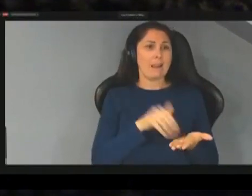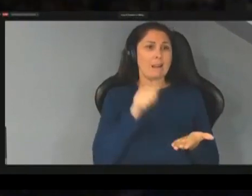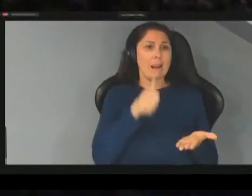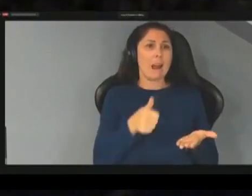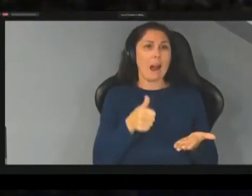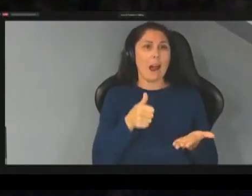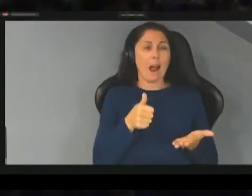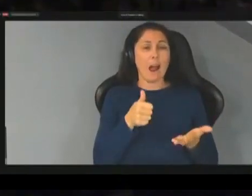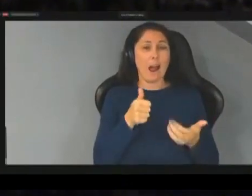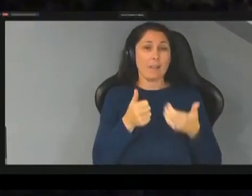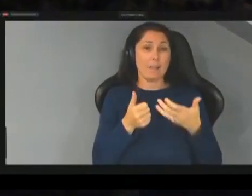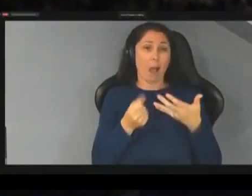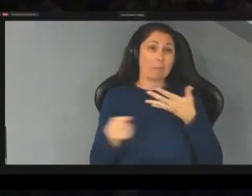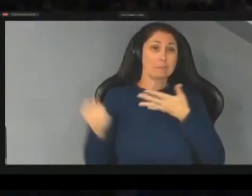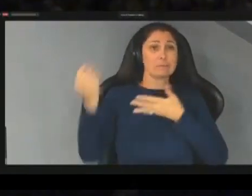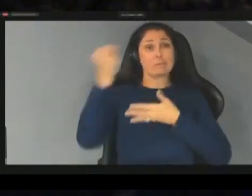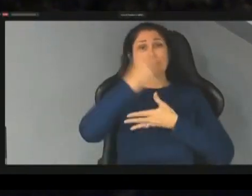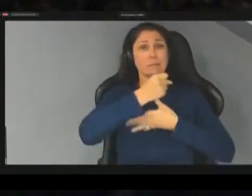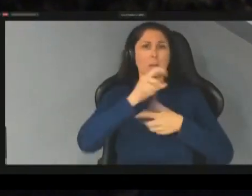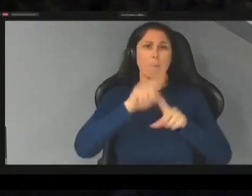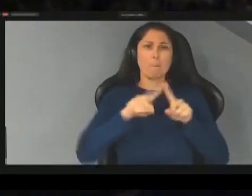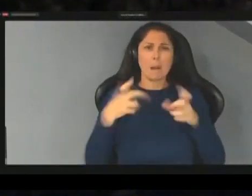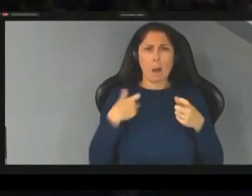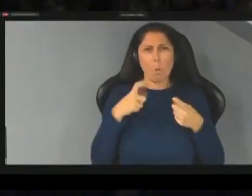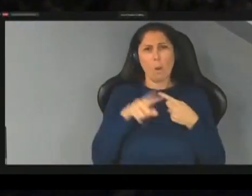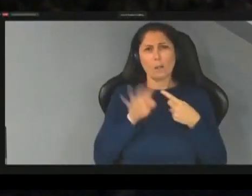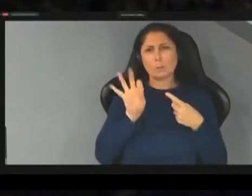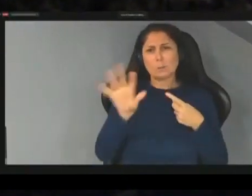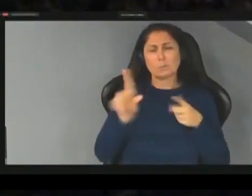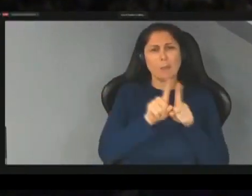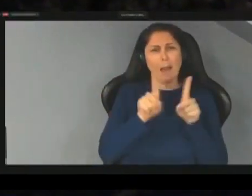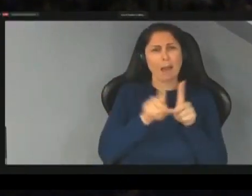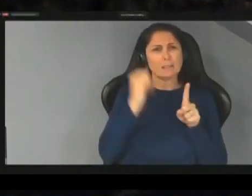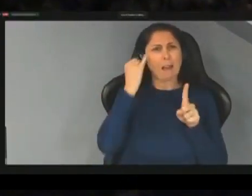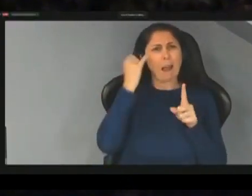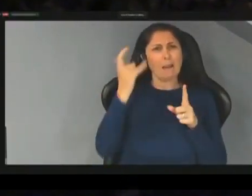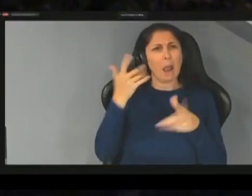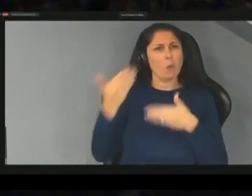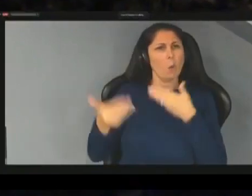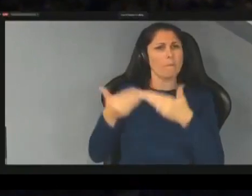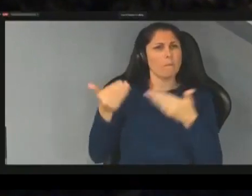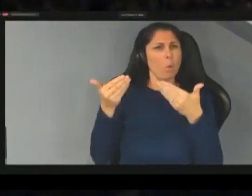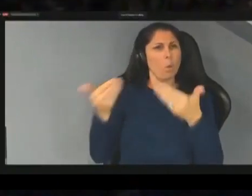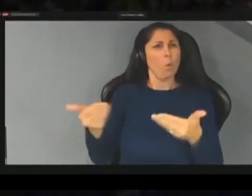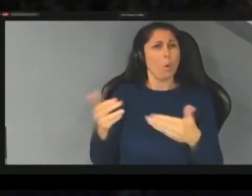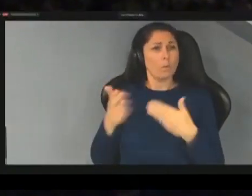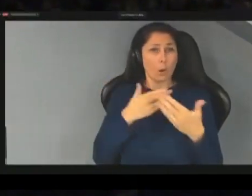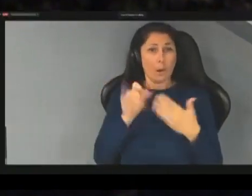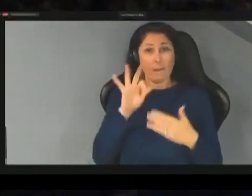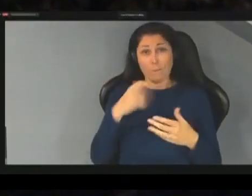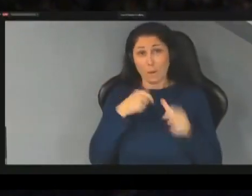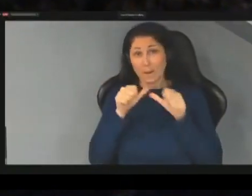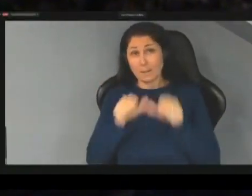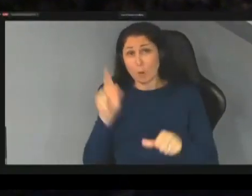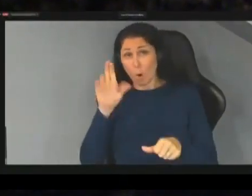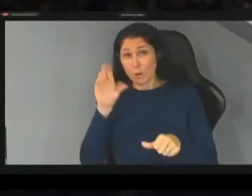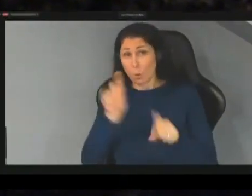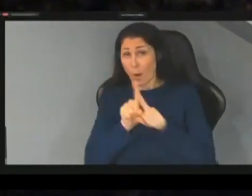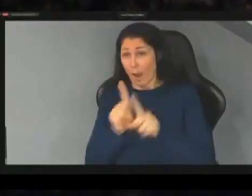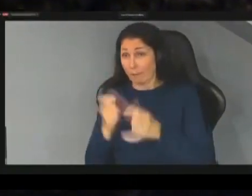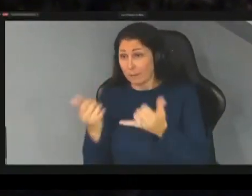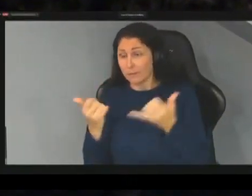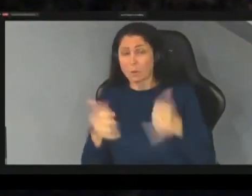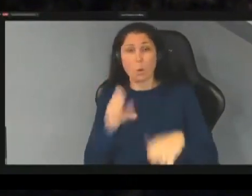top priority here, but I wanted to put that out there as an idea going forward, regardless of whether we continue with the RCO as it currently stands or if